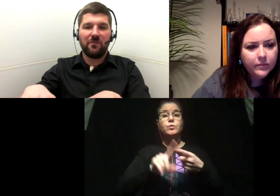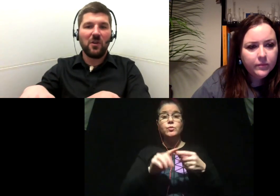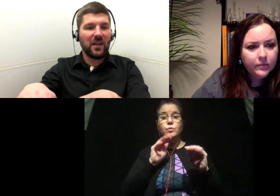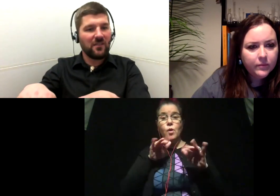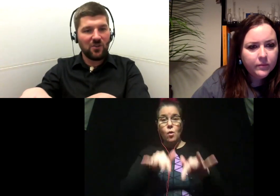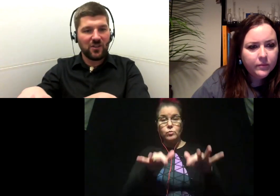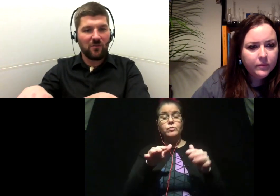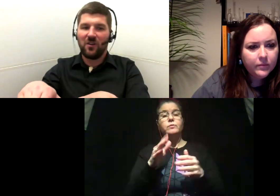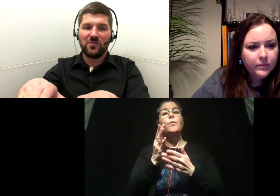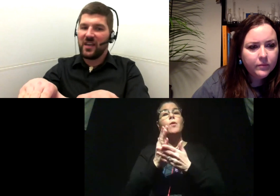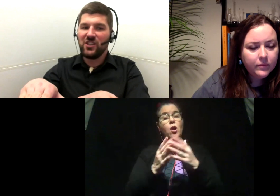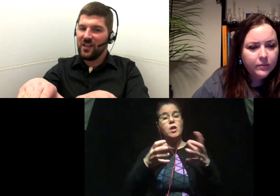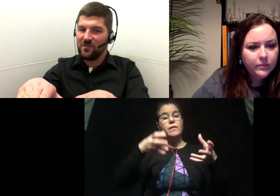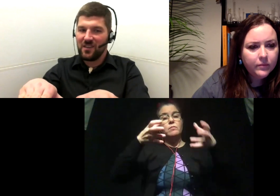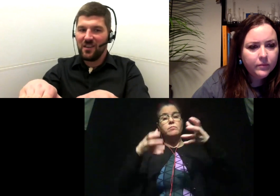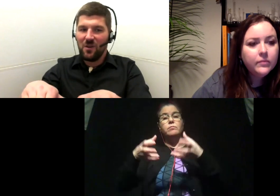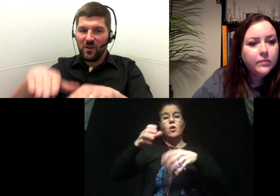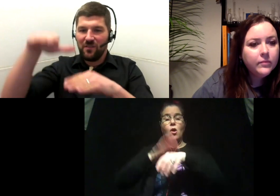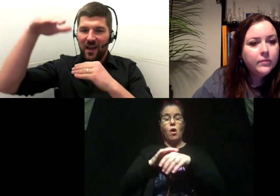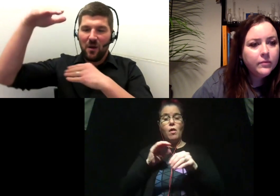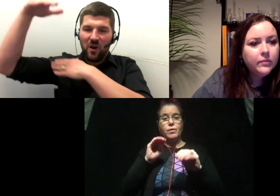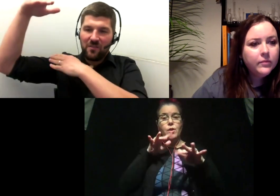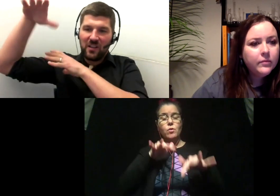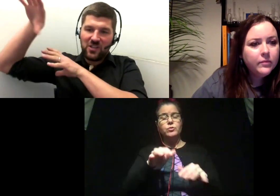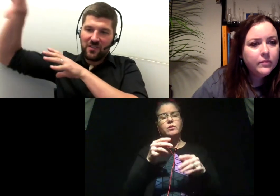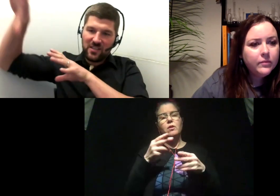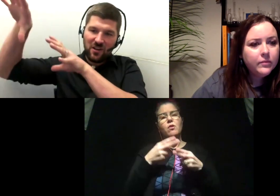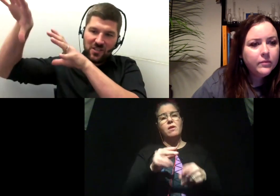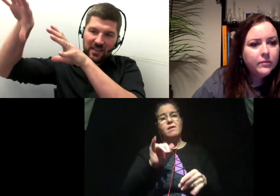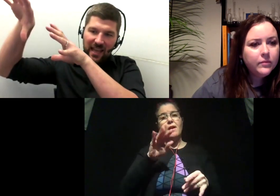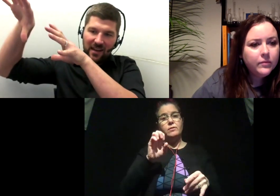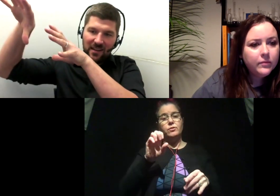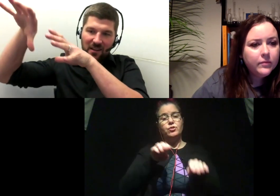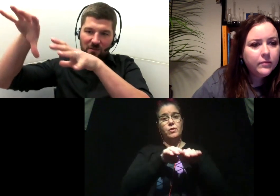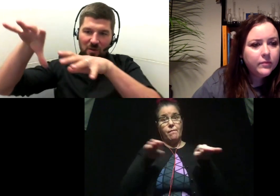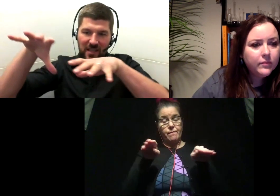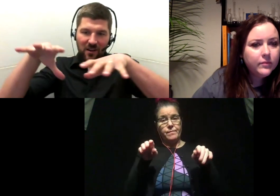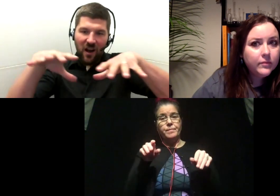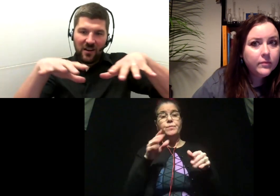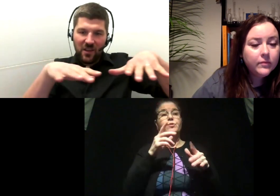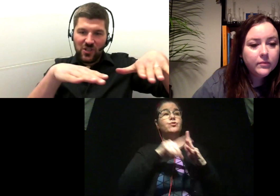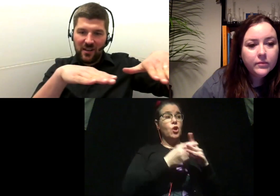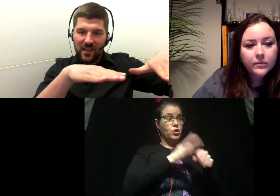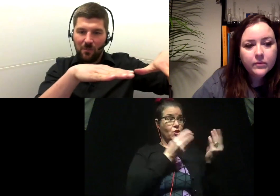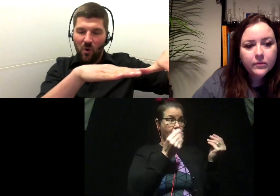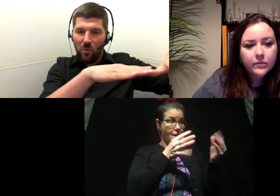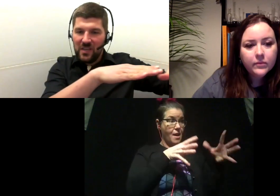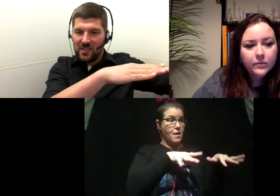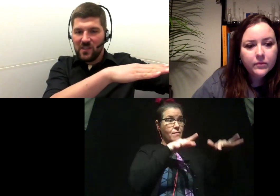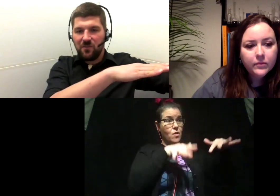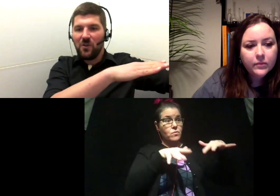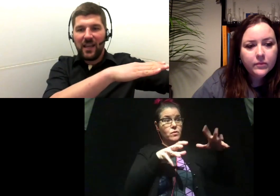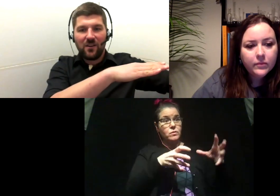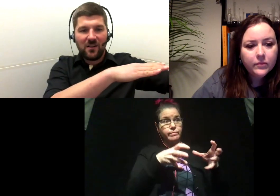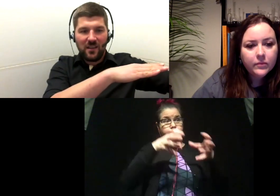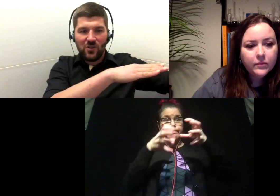become floating on the ocean. We call those ice shelves, where you've got a part of a glacier that starts on land, flows down onto the ocean, and then a whole piece of